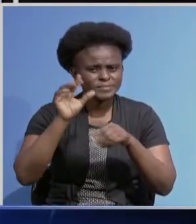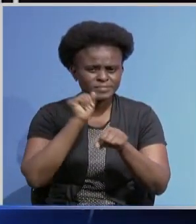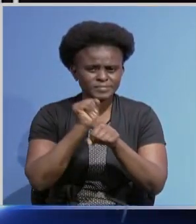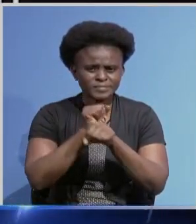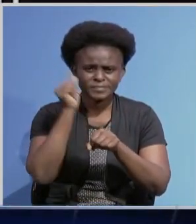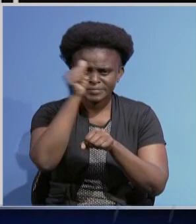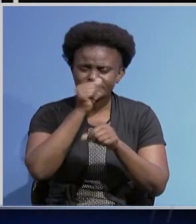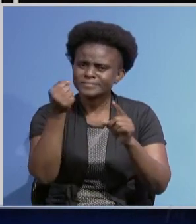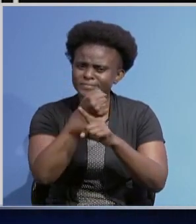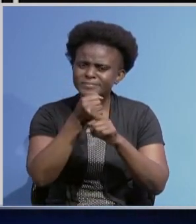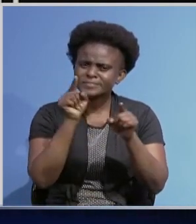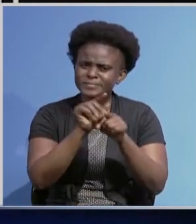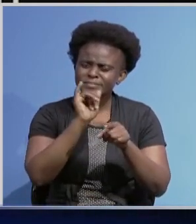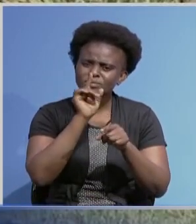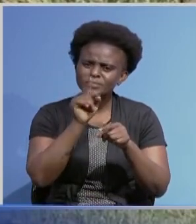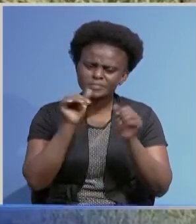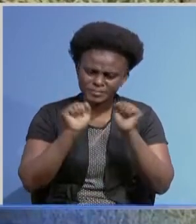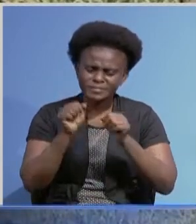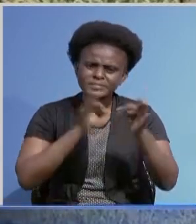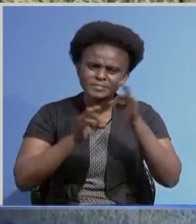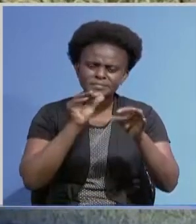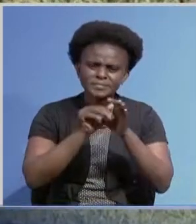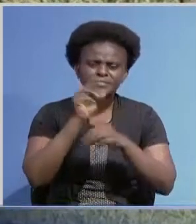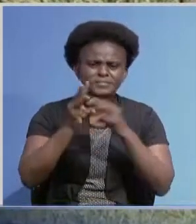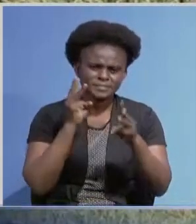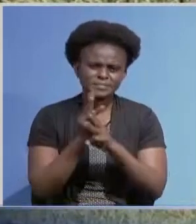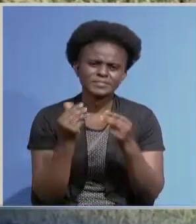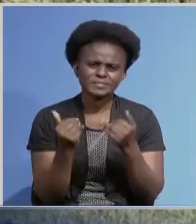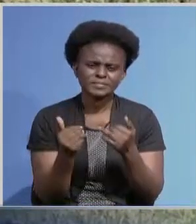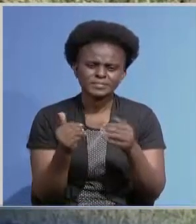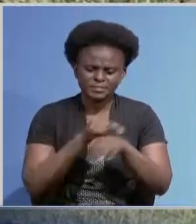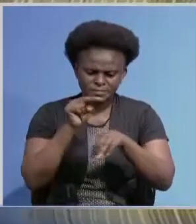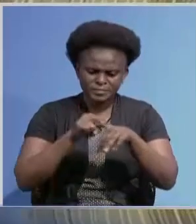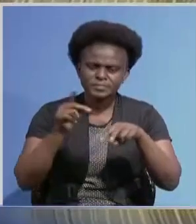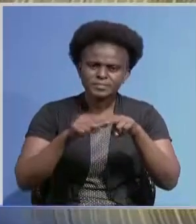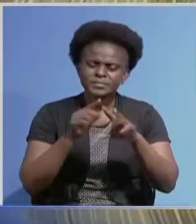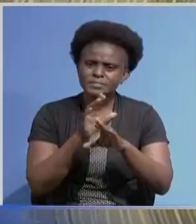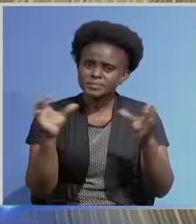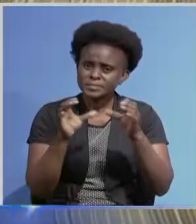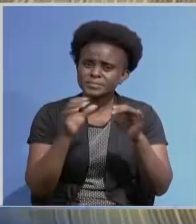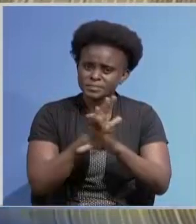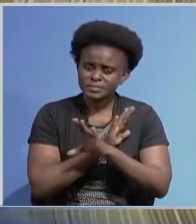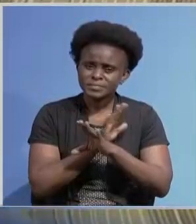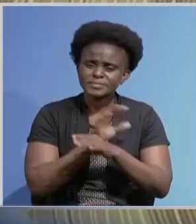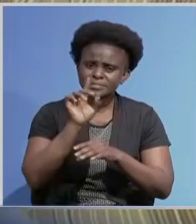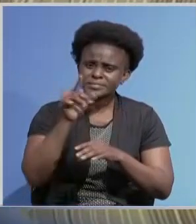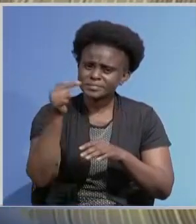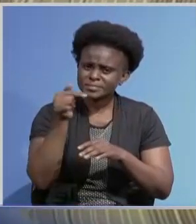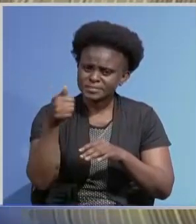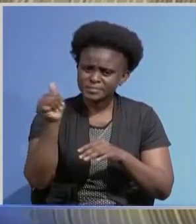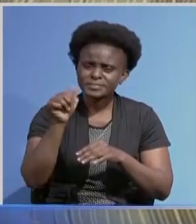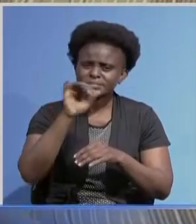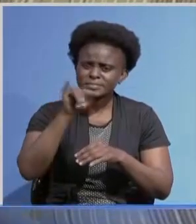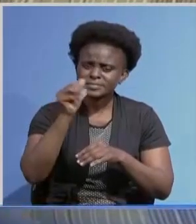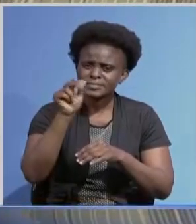advocacy, it is something worth highlighting as the world mourns. National AIDS Council of Zambia Director General CONNIE